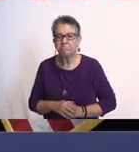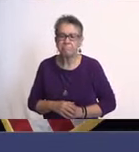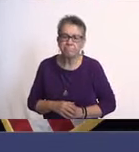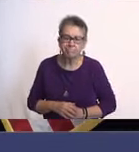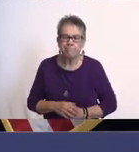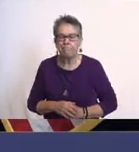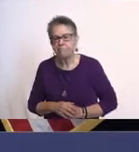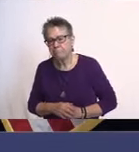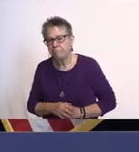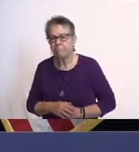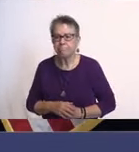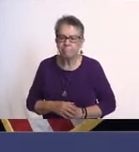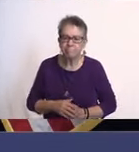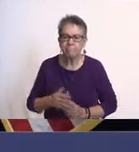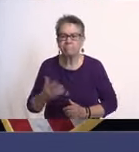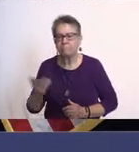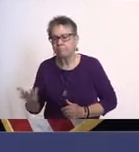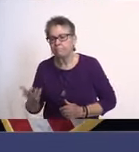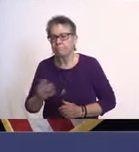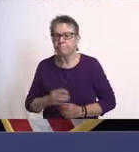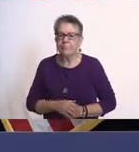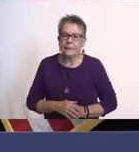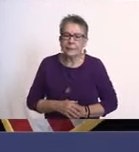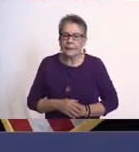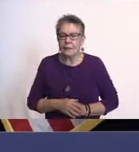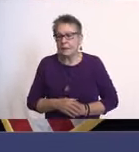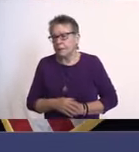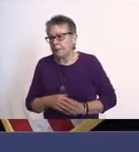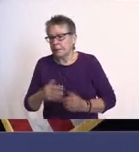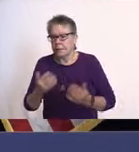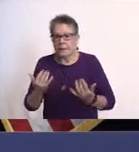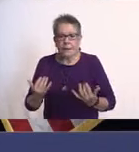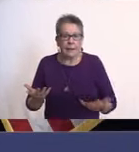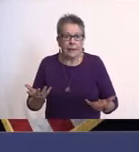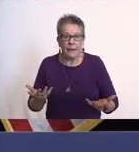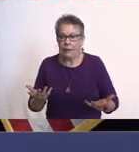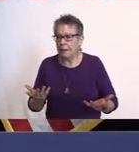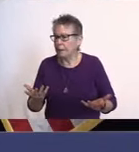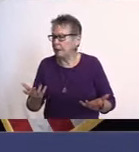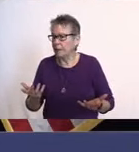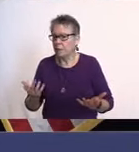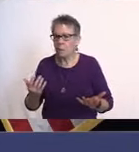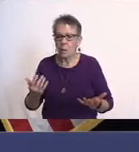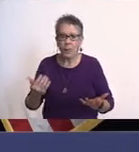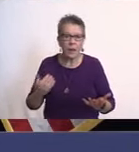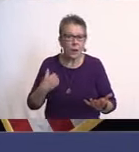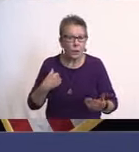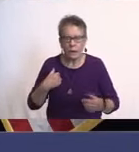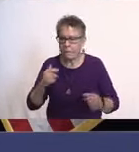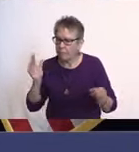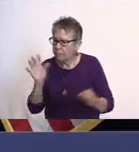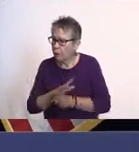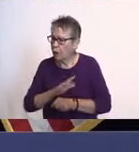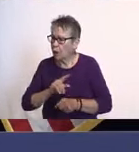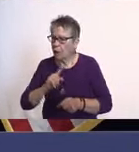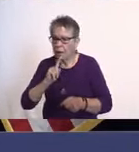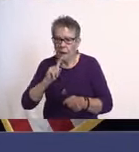Listen, we're going to do a post-mortem on the whole shooting match when we finally get out of the woods. But